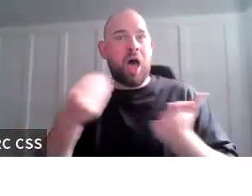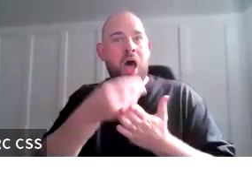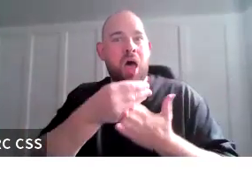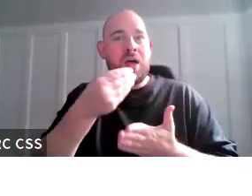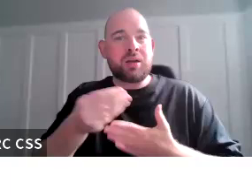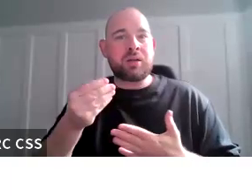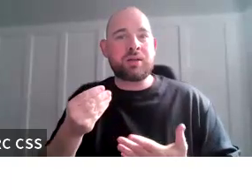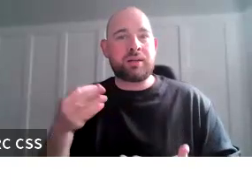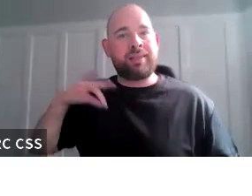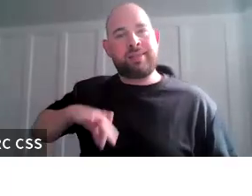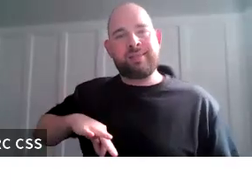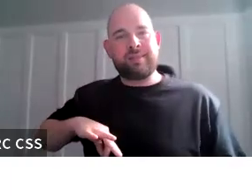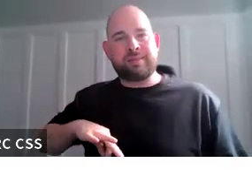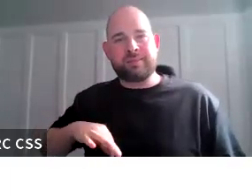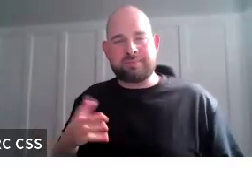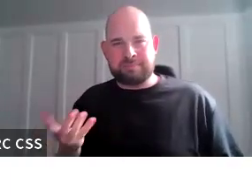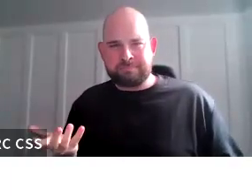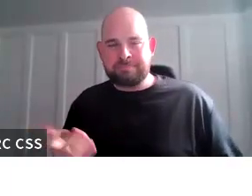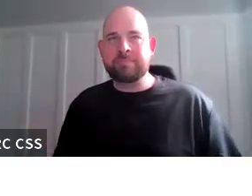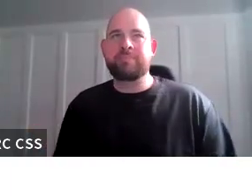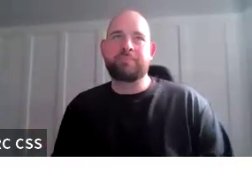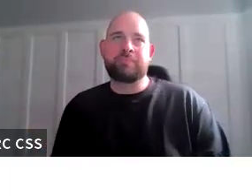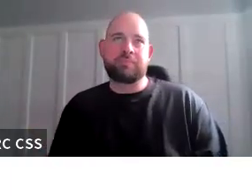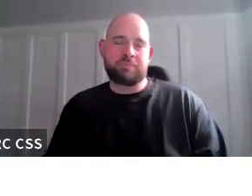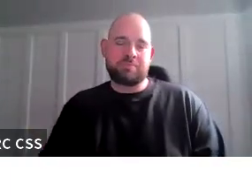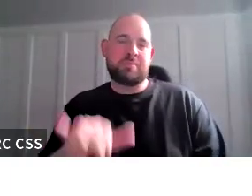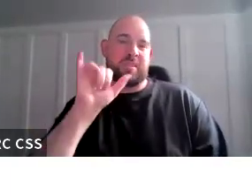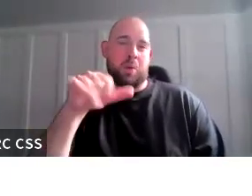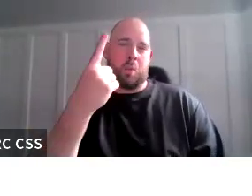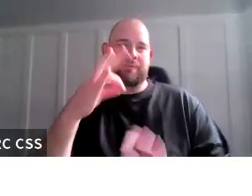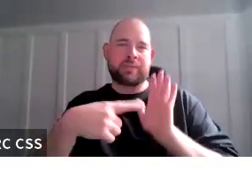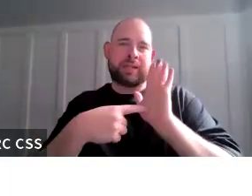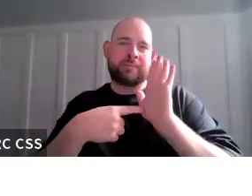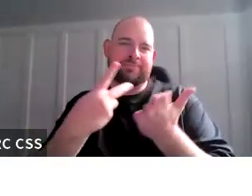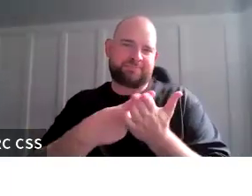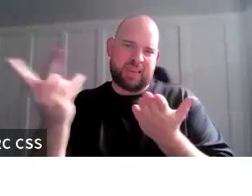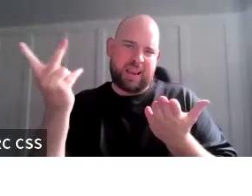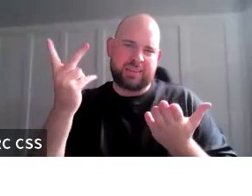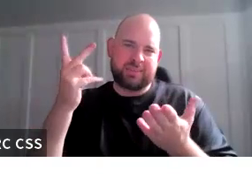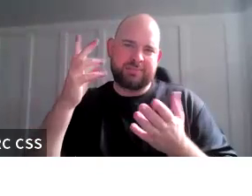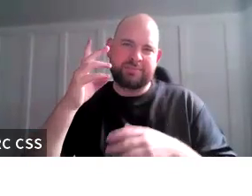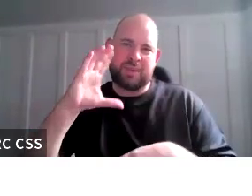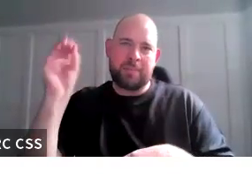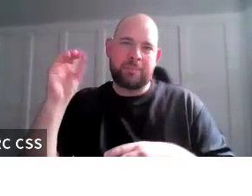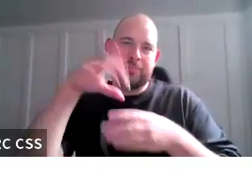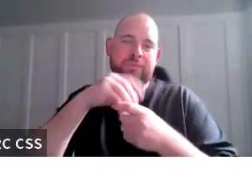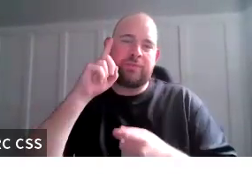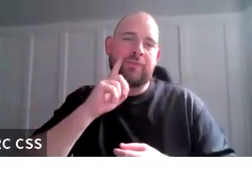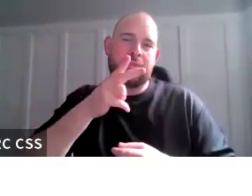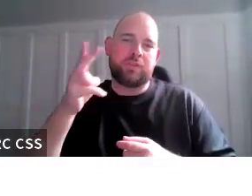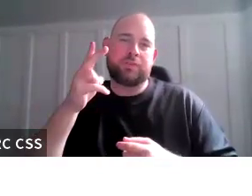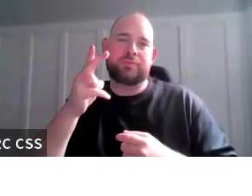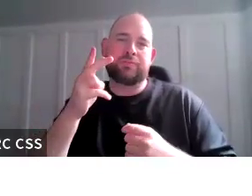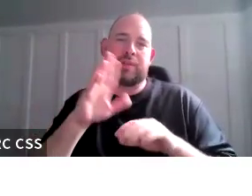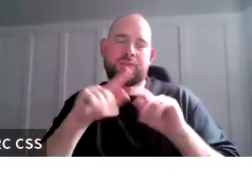these because I could use them for different things, right? There would be multiple benefits for me. So that's just another example of a